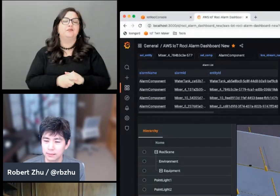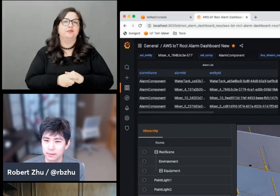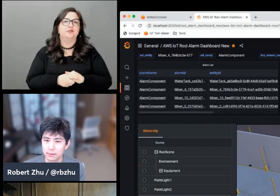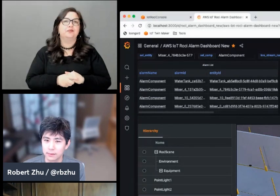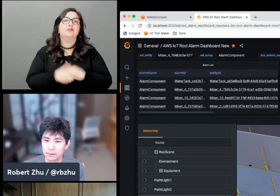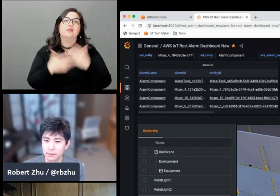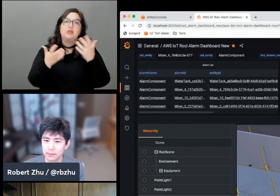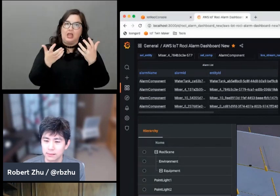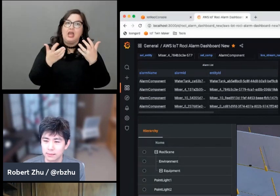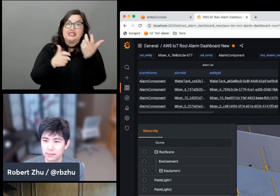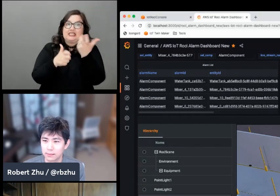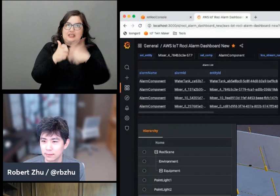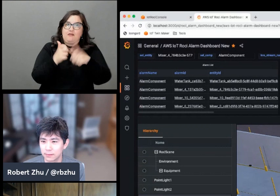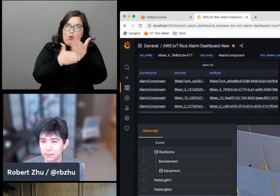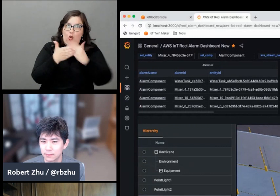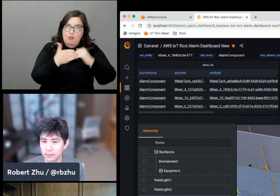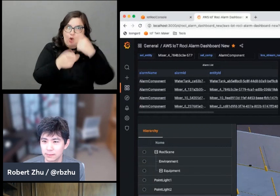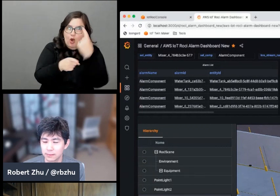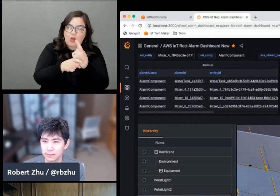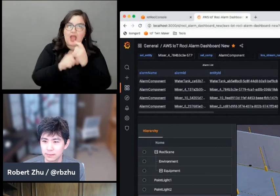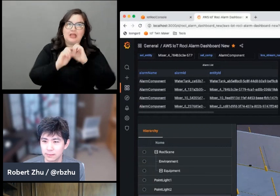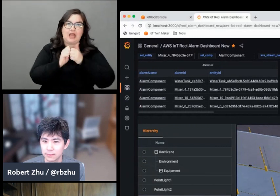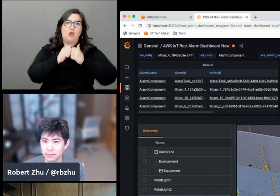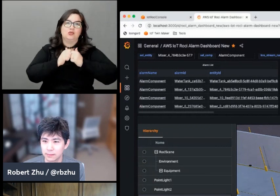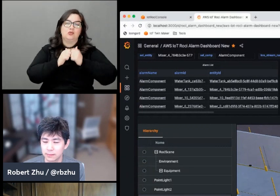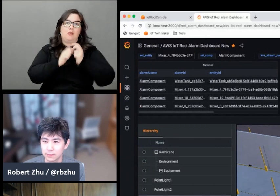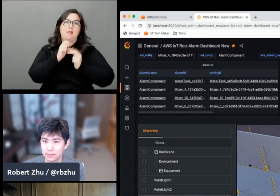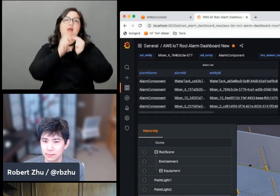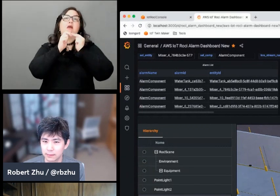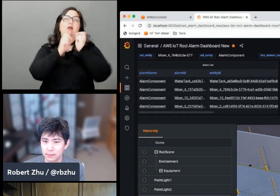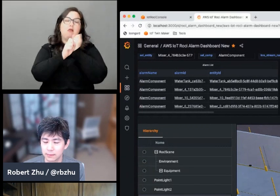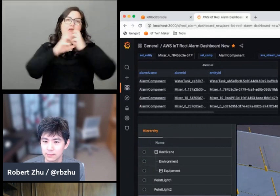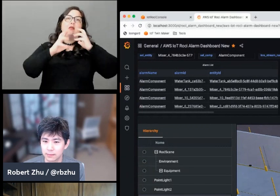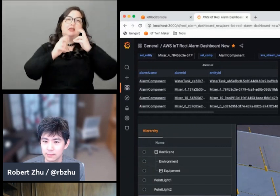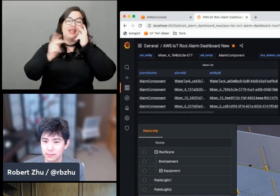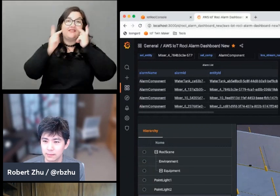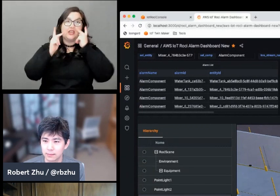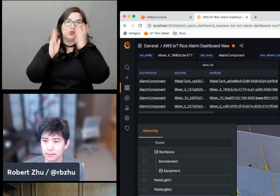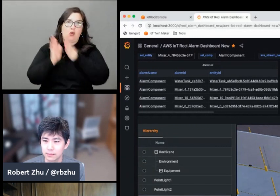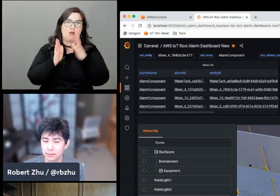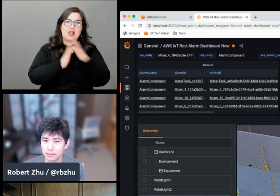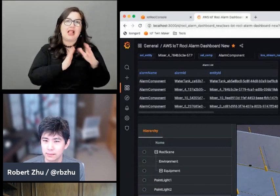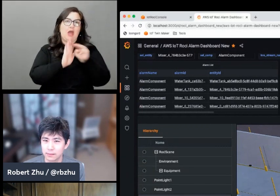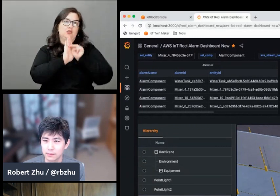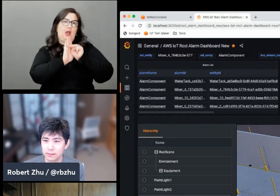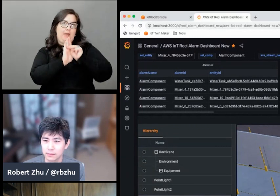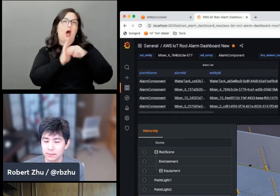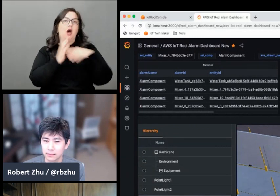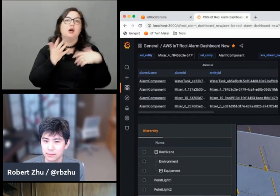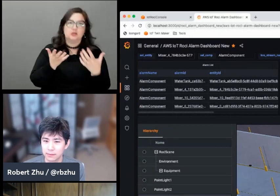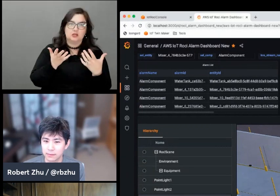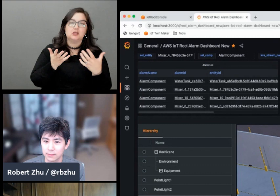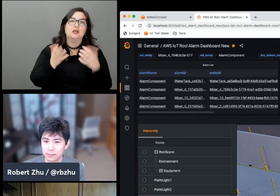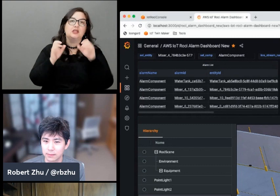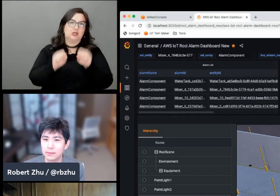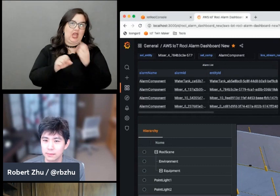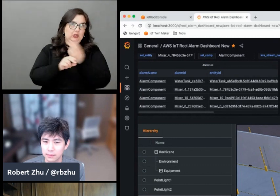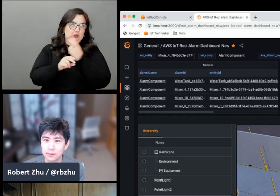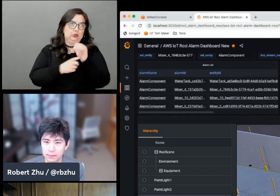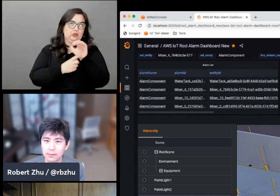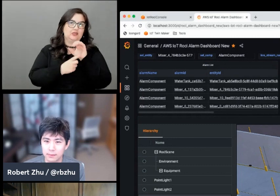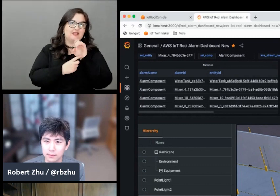and that is a difficult part of building a digital twin, is just to get the models. And so we have lots of ways to come off of CAD programs, various